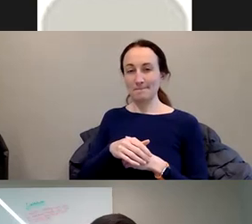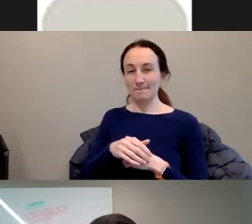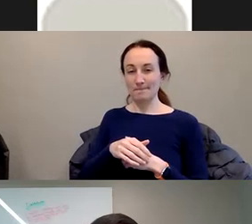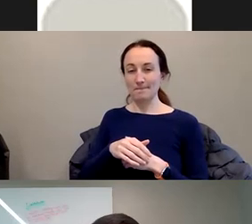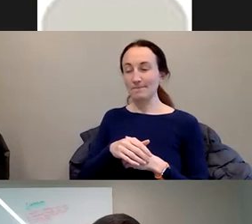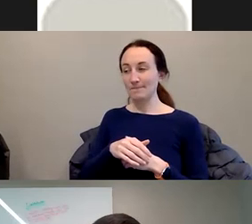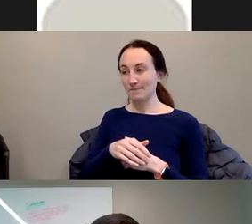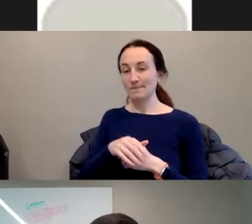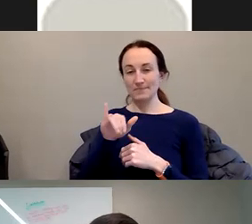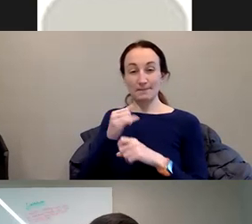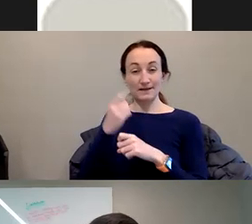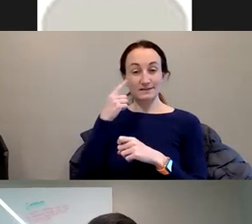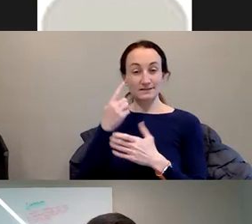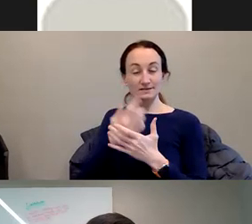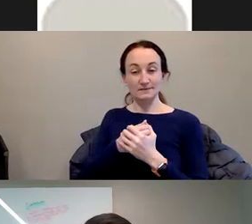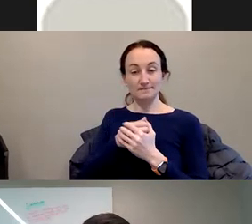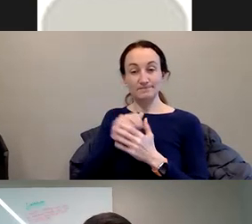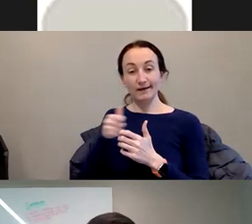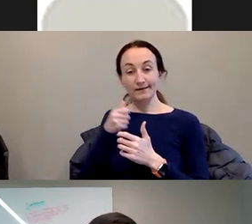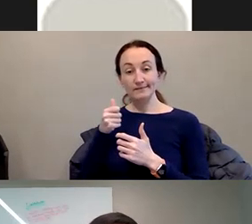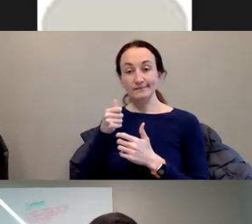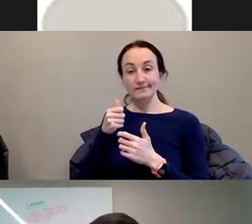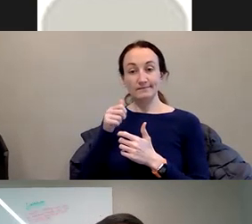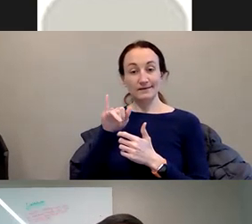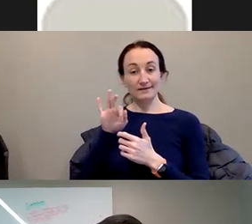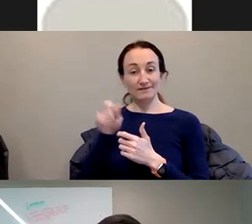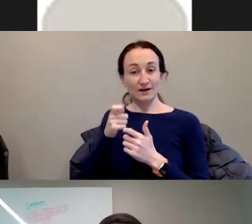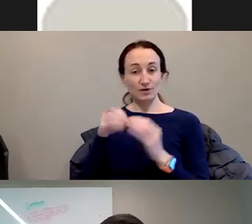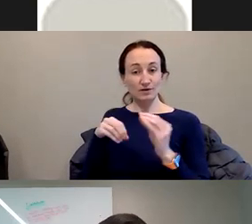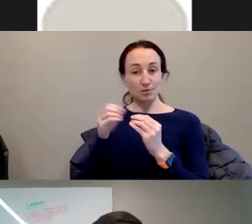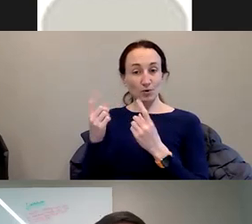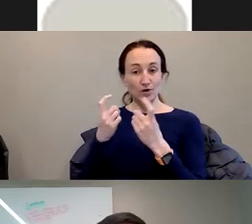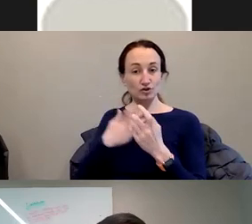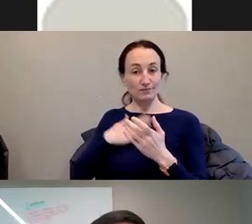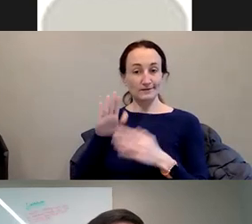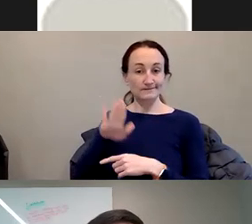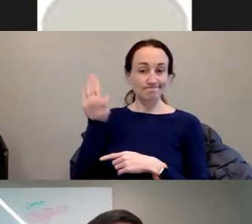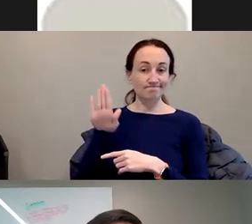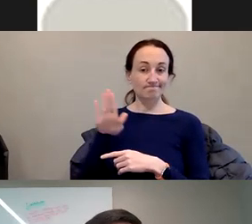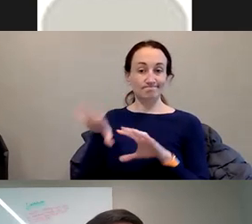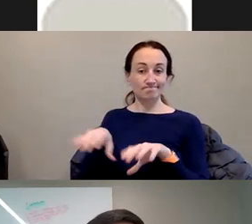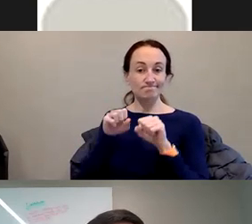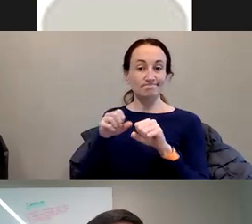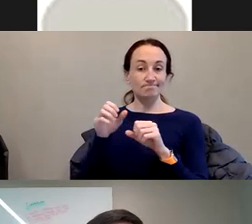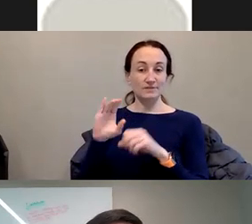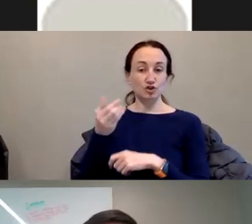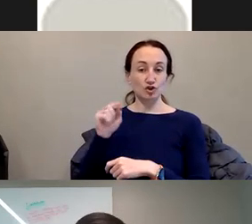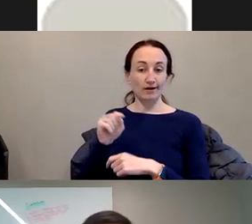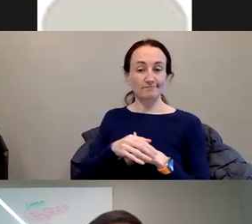That makes a lot of sense. Although if anyone else has more questions, please feel free to tweet them in the chat. I don't